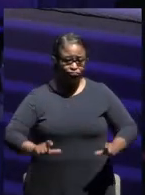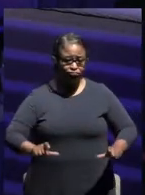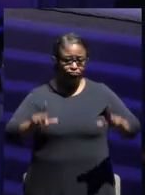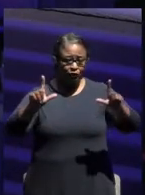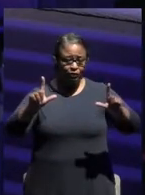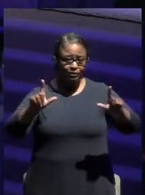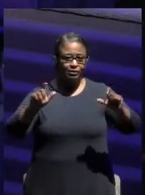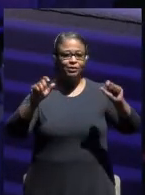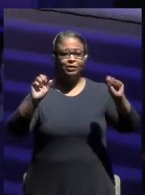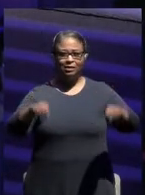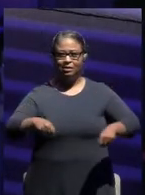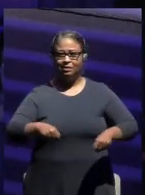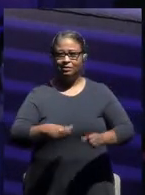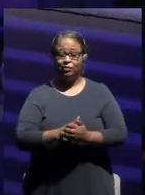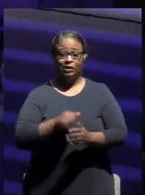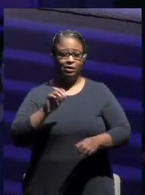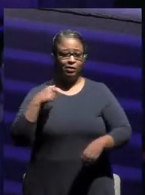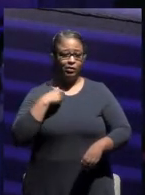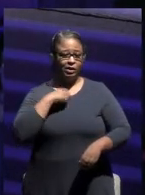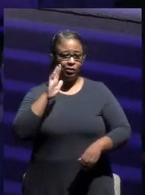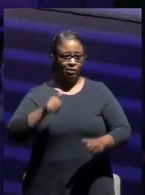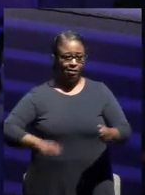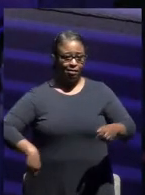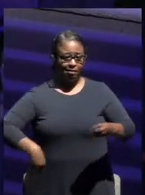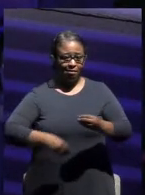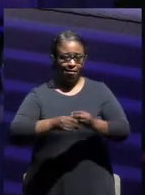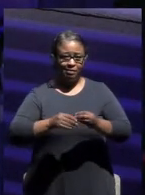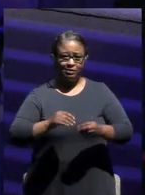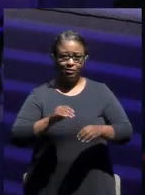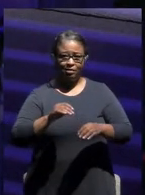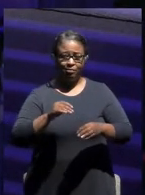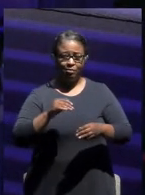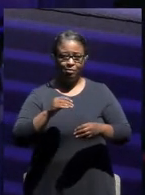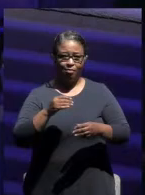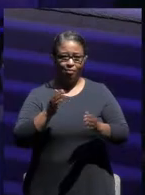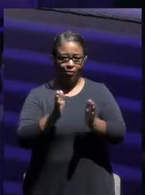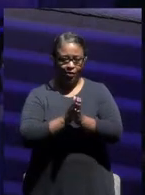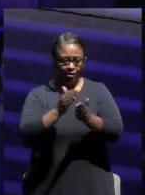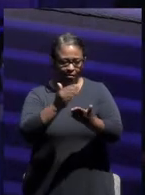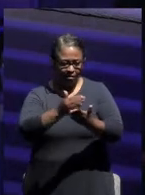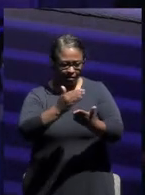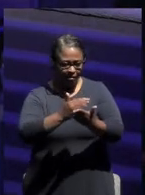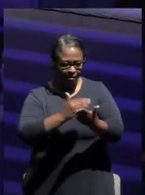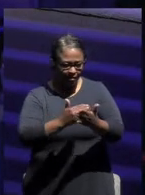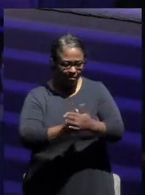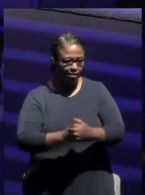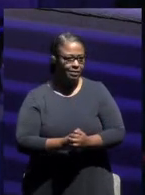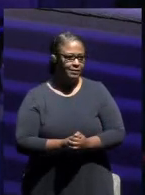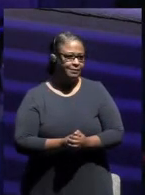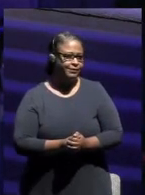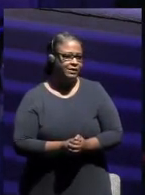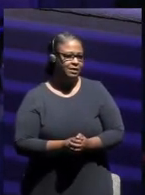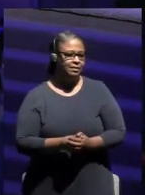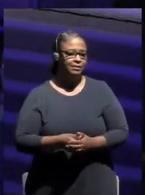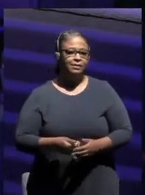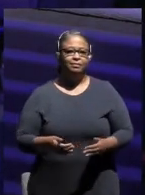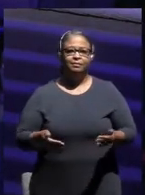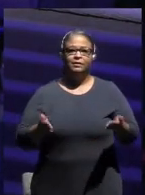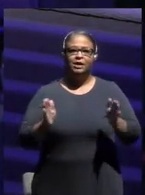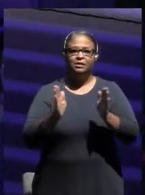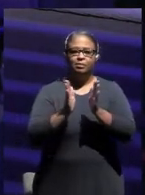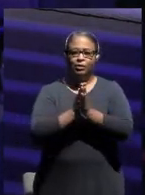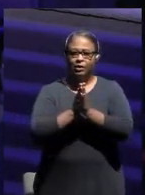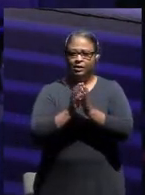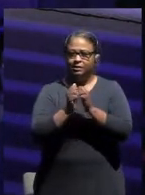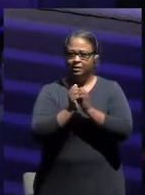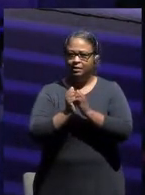we will add that to our list of prayers. And why don't we join together as a body of Christ, and let's pray one for another that God would help